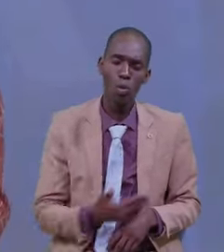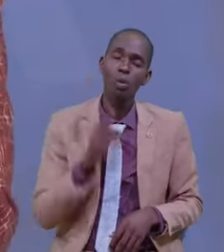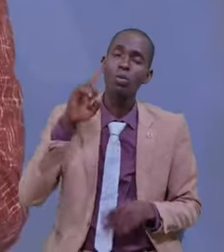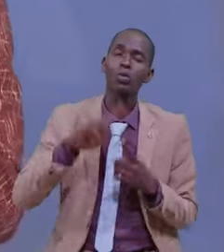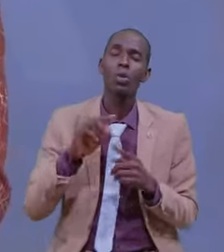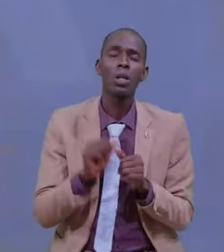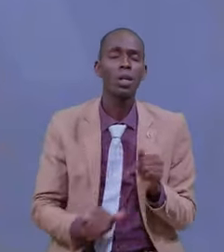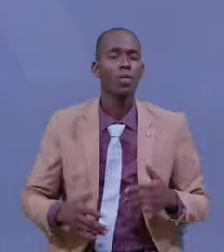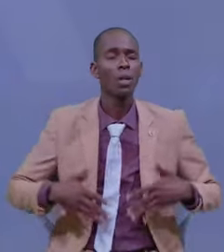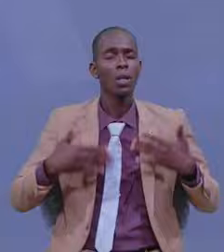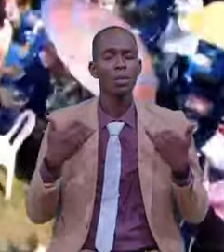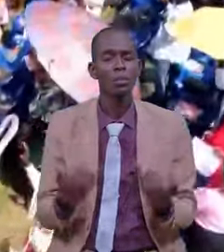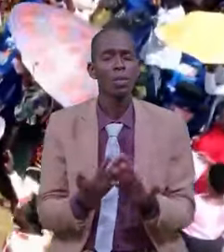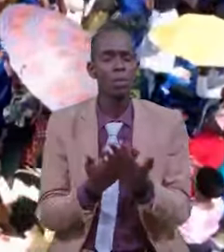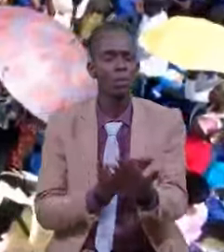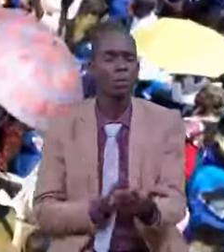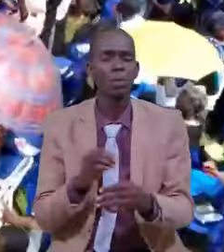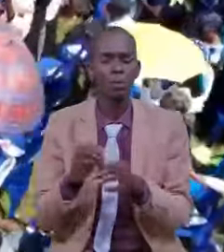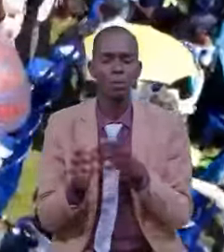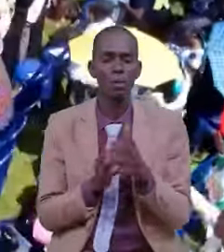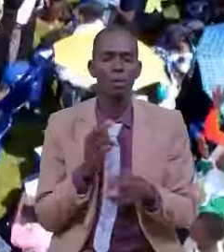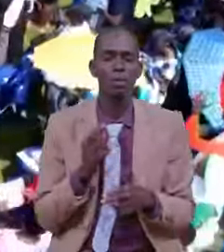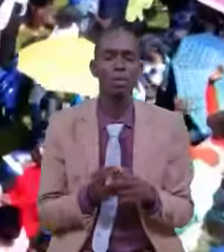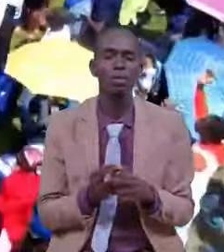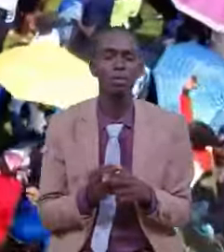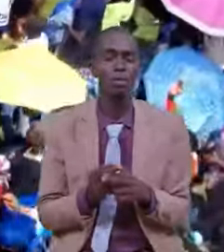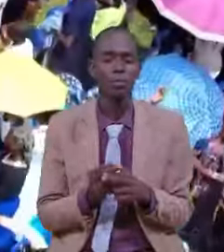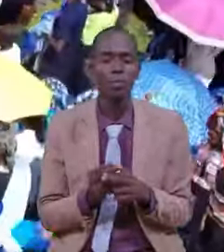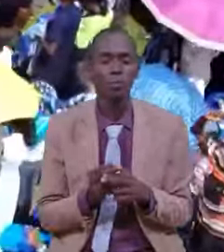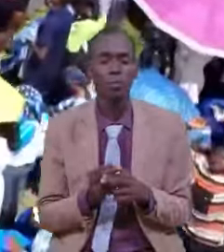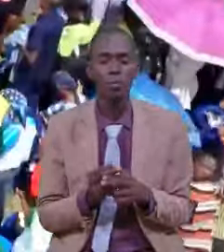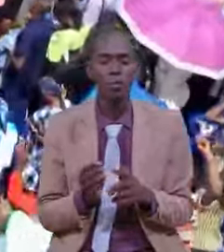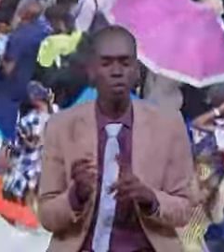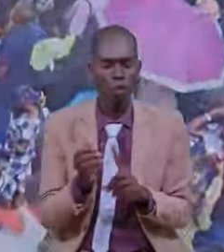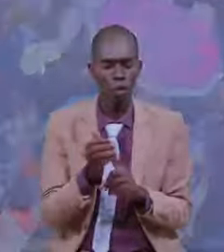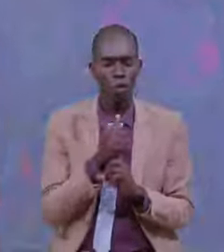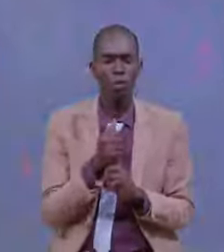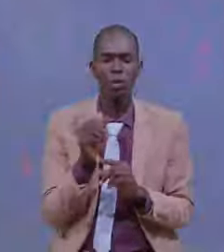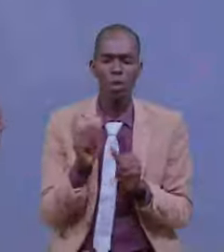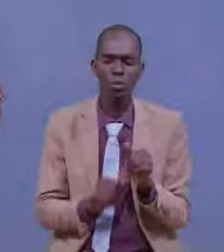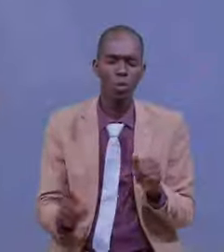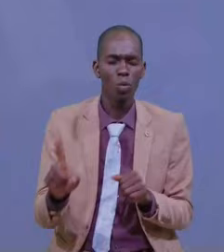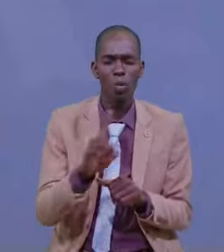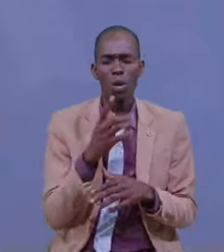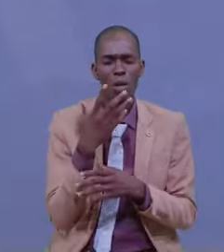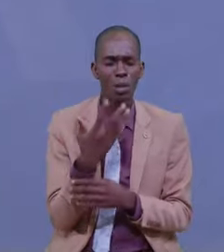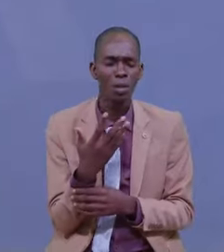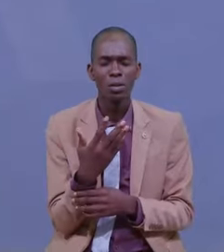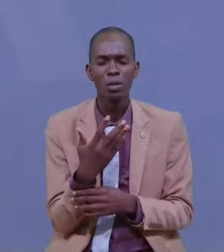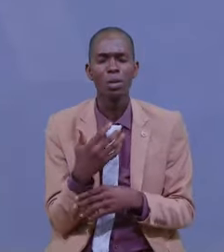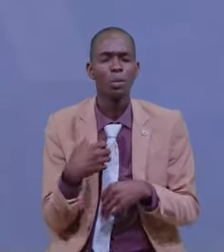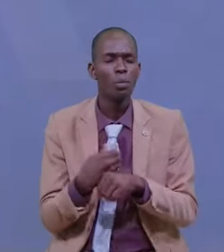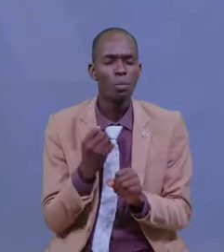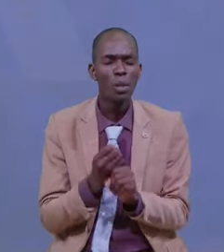in Jesus' name. Hold everyone's hand. Make